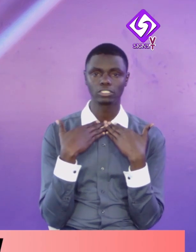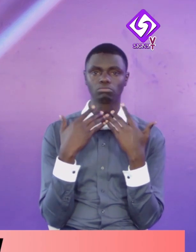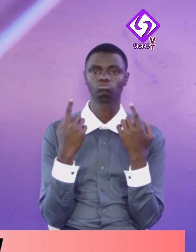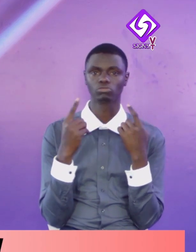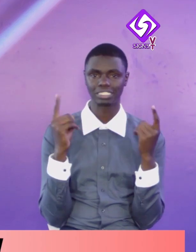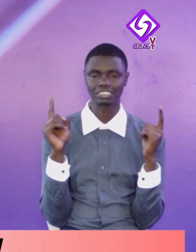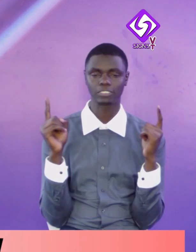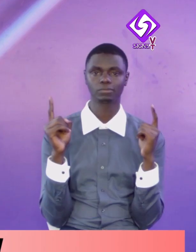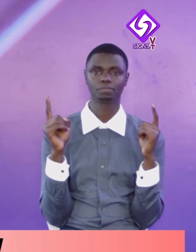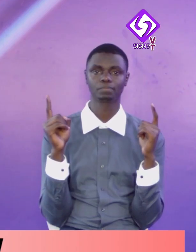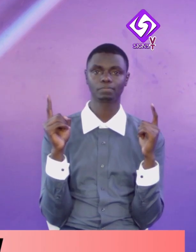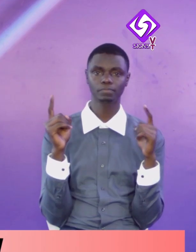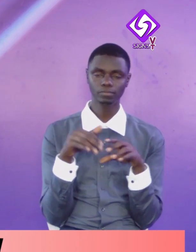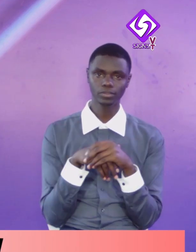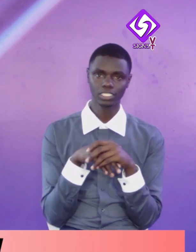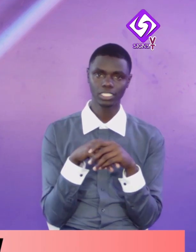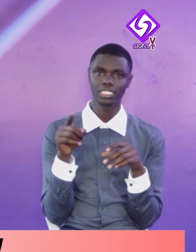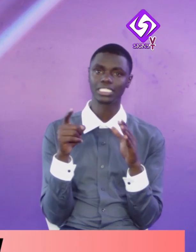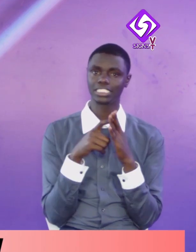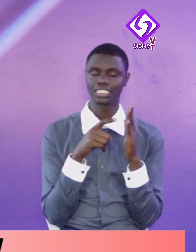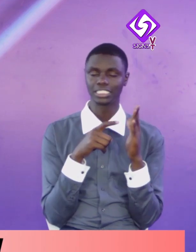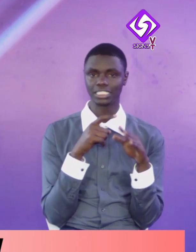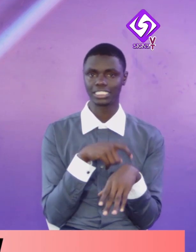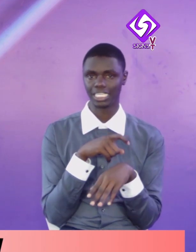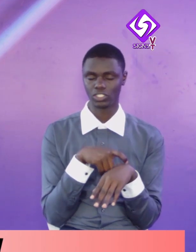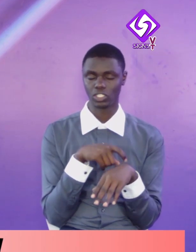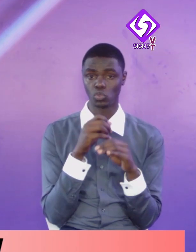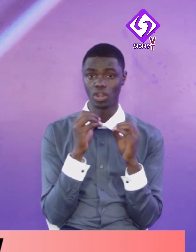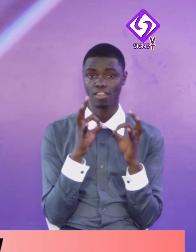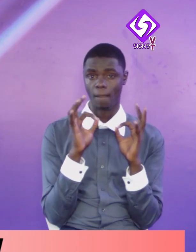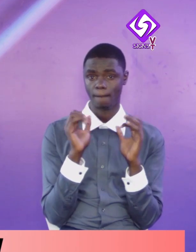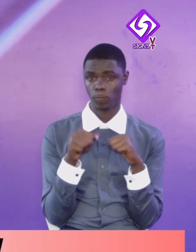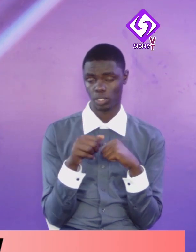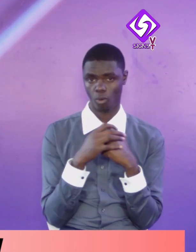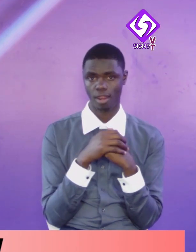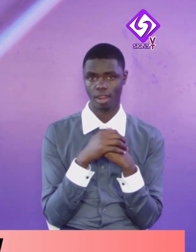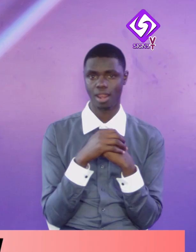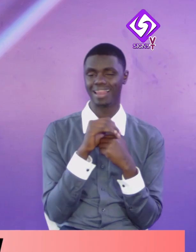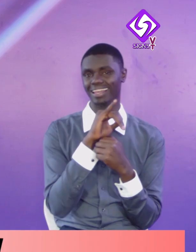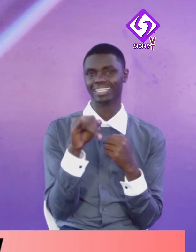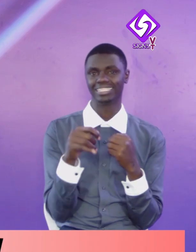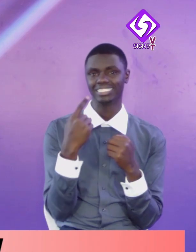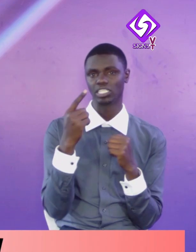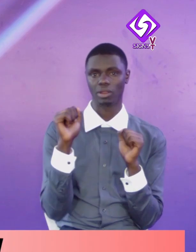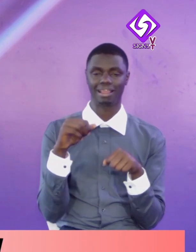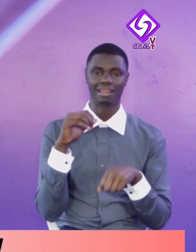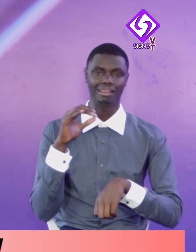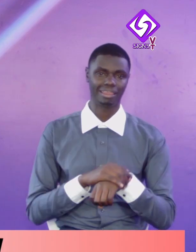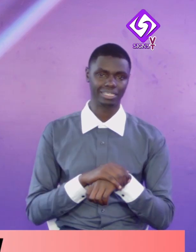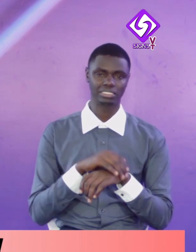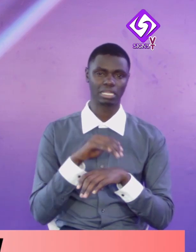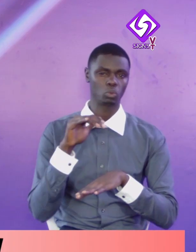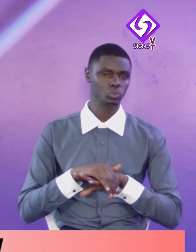succeed in this season, if possible, in January they can get a